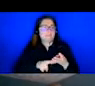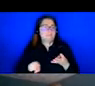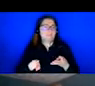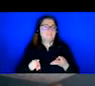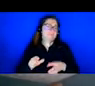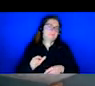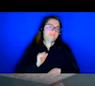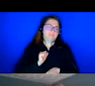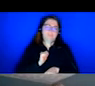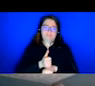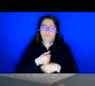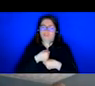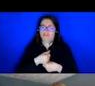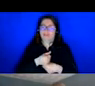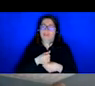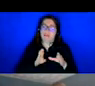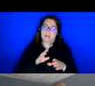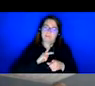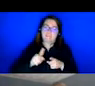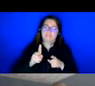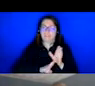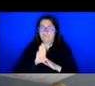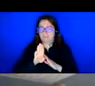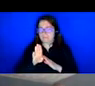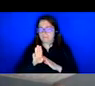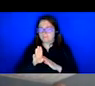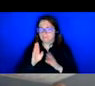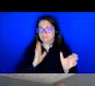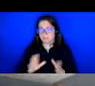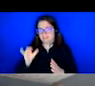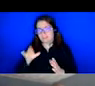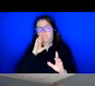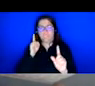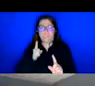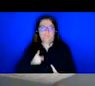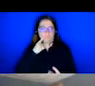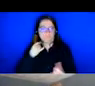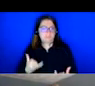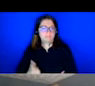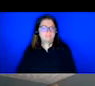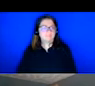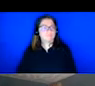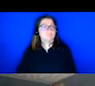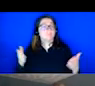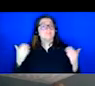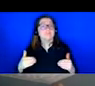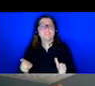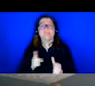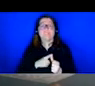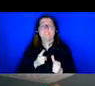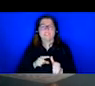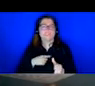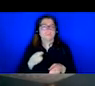professional development plan. But that's just the agenda for today as well. So, but next up, first to do that, just to get